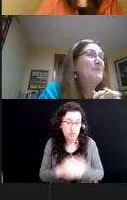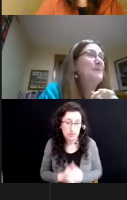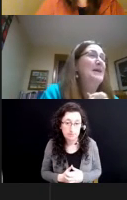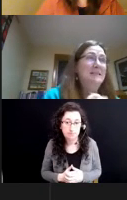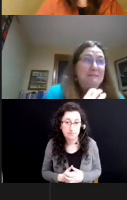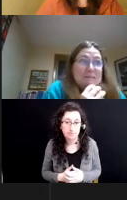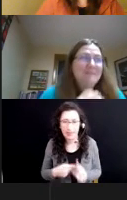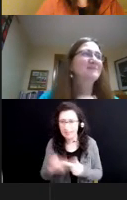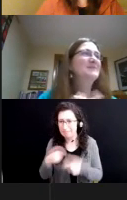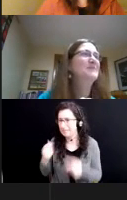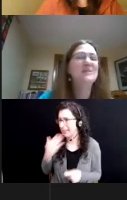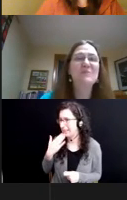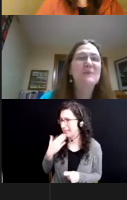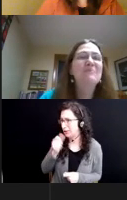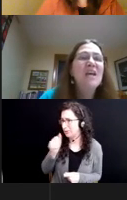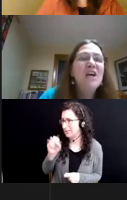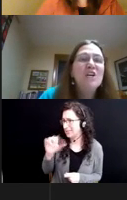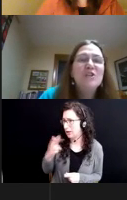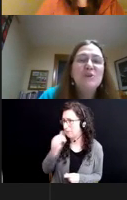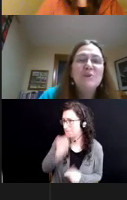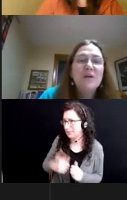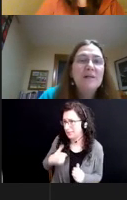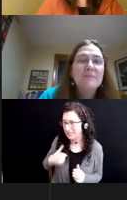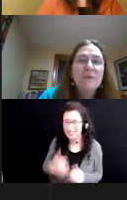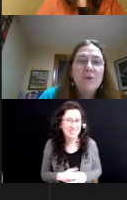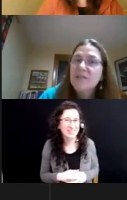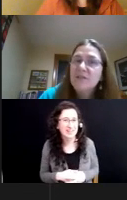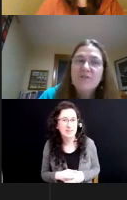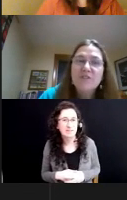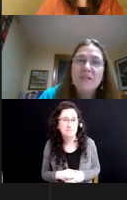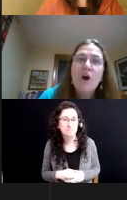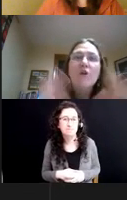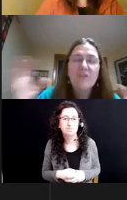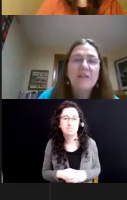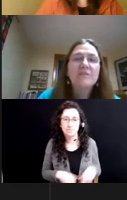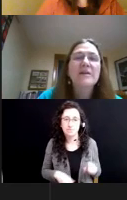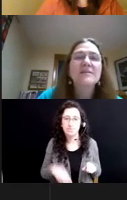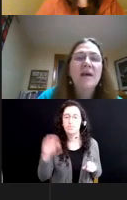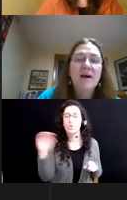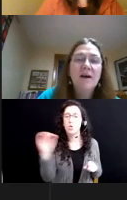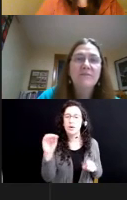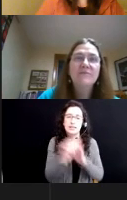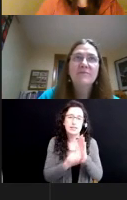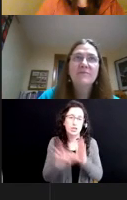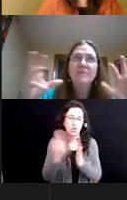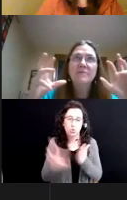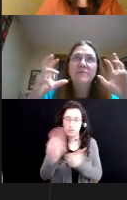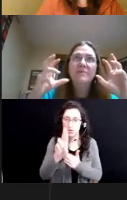wrap up. Thanks, Sarah, for being patient with me. So Oregon State University, all of our land grants